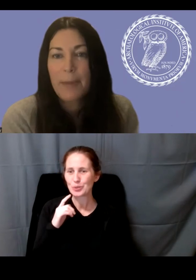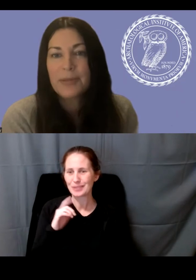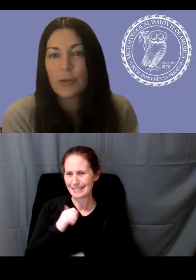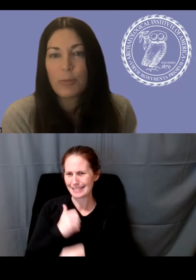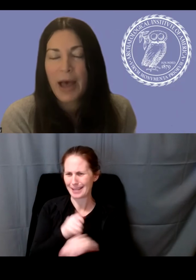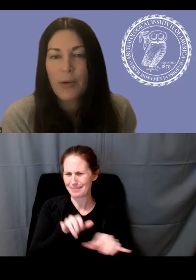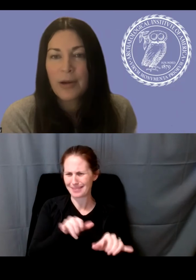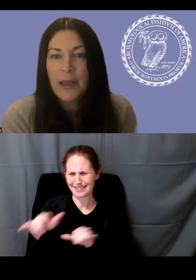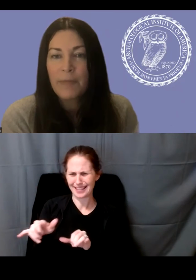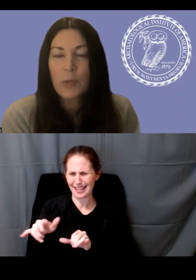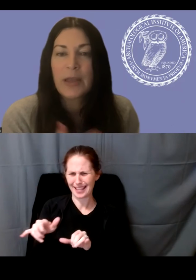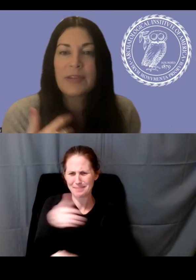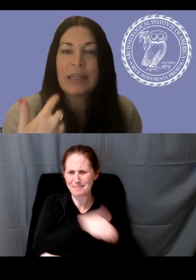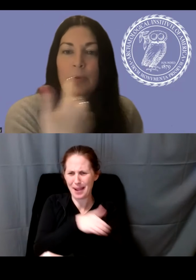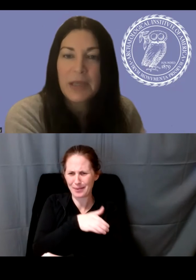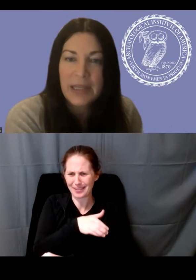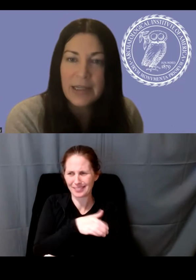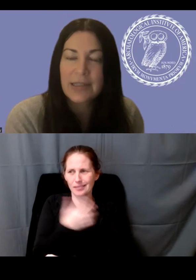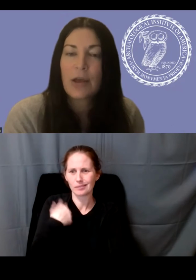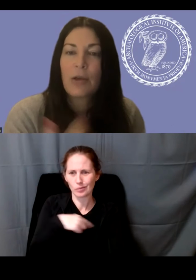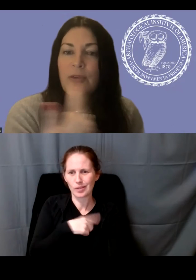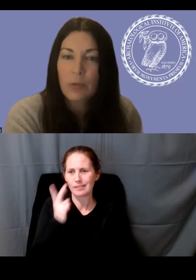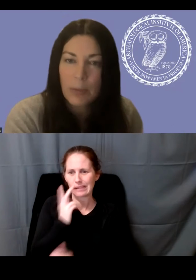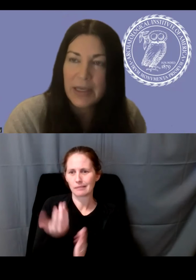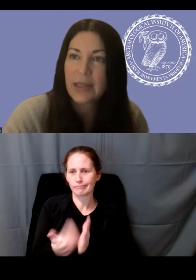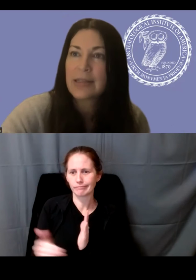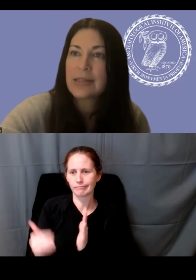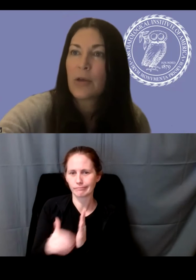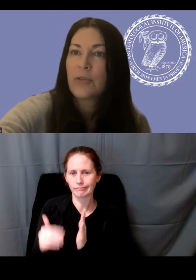same absolute power that we have seen repeating itself